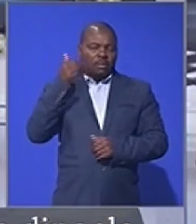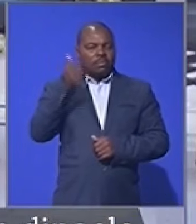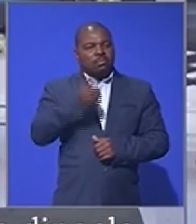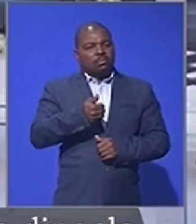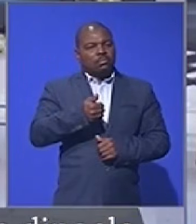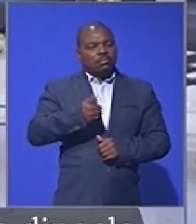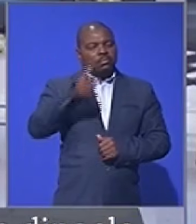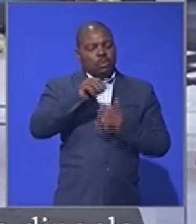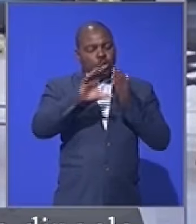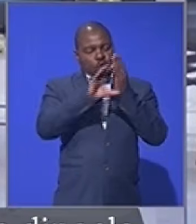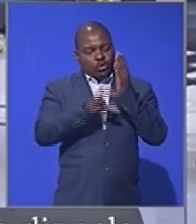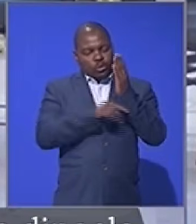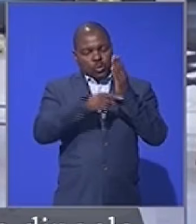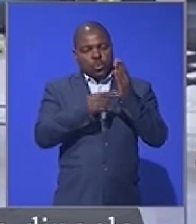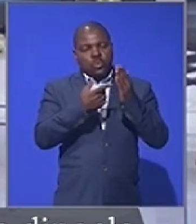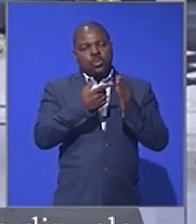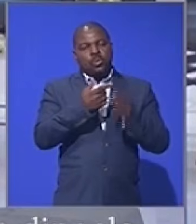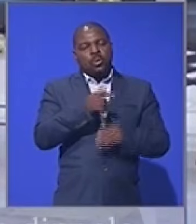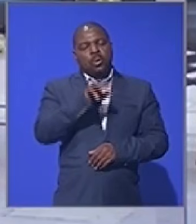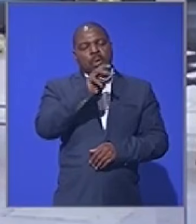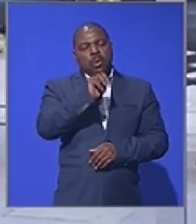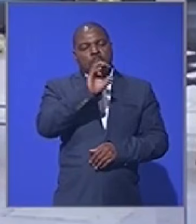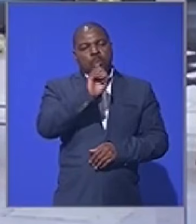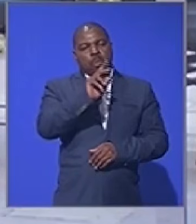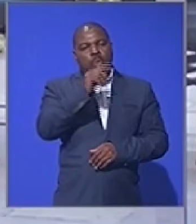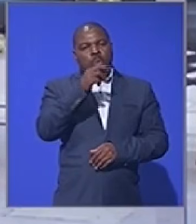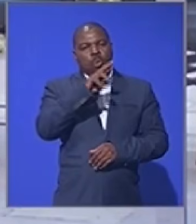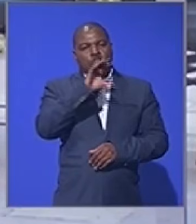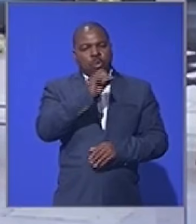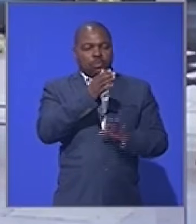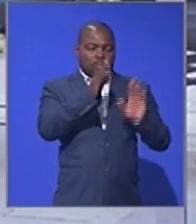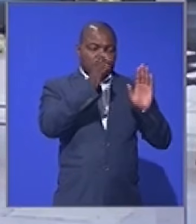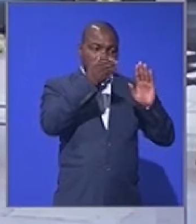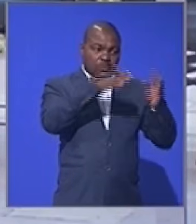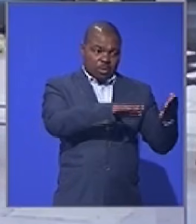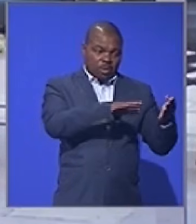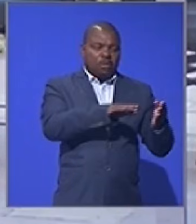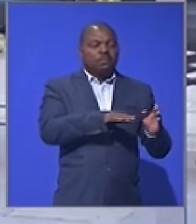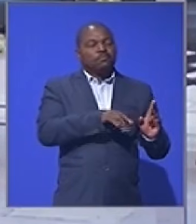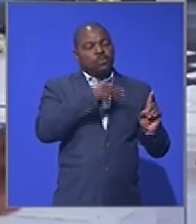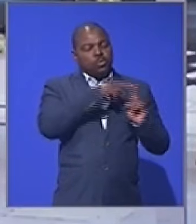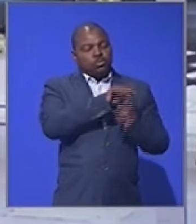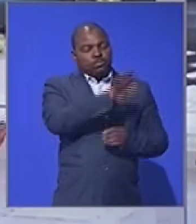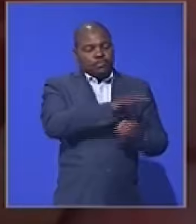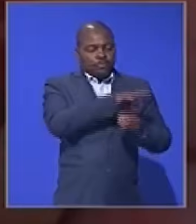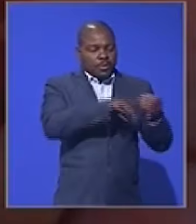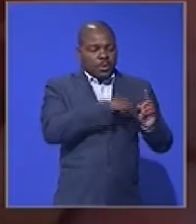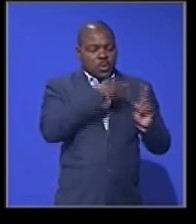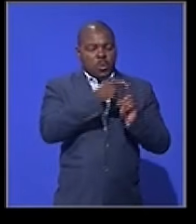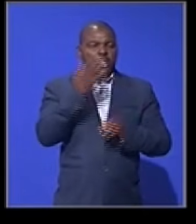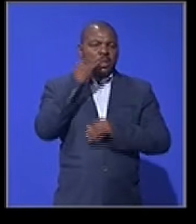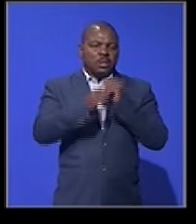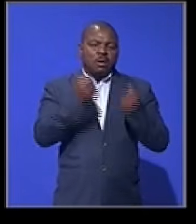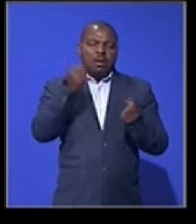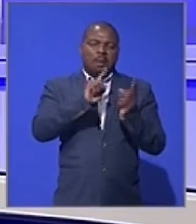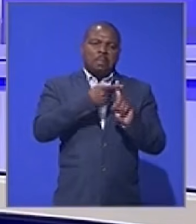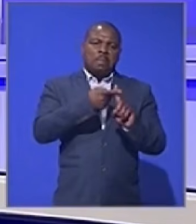kgorotsheko ya molaotheo Yvonne Mokgoro yo a hlokofetšego morago ga go amega kotsing ya koloi ngwagola.